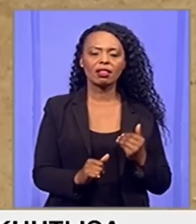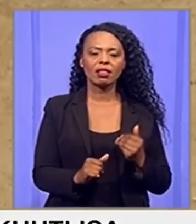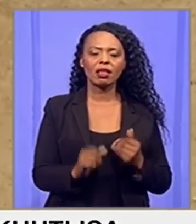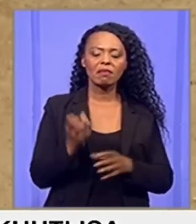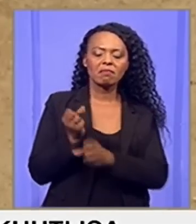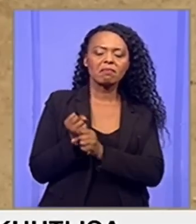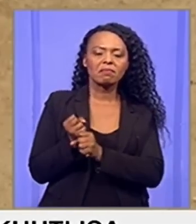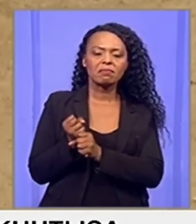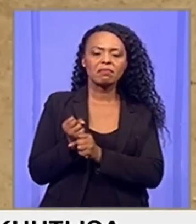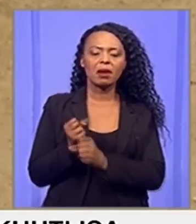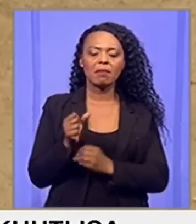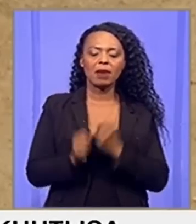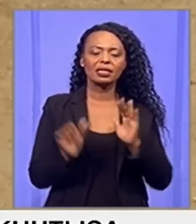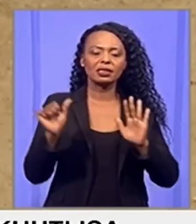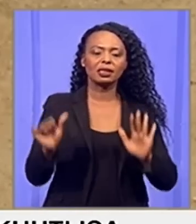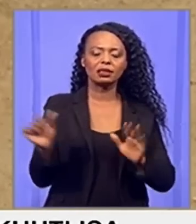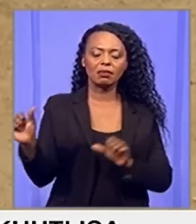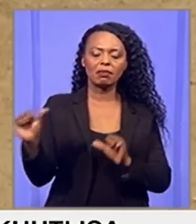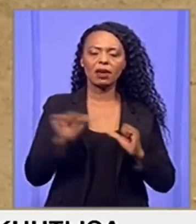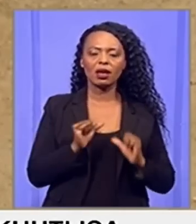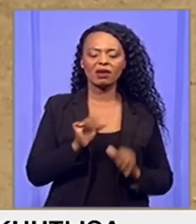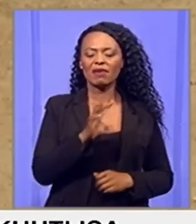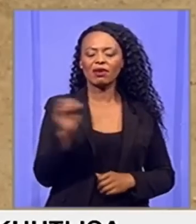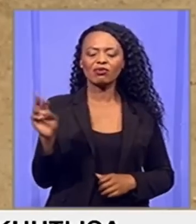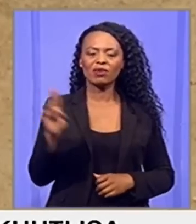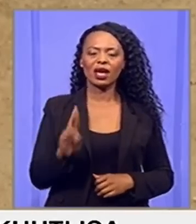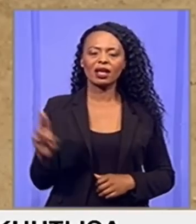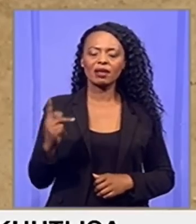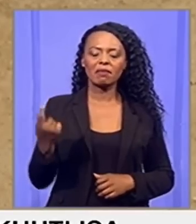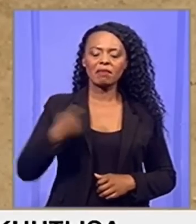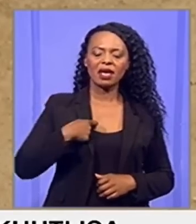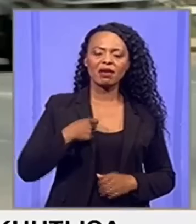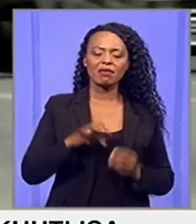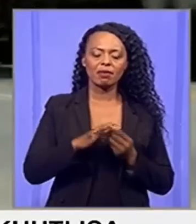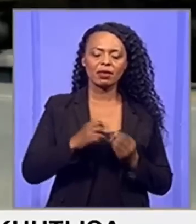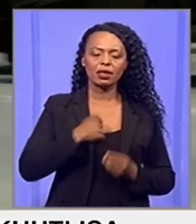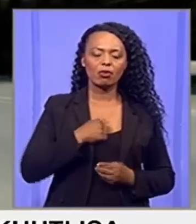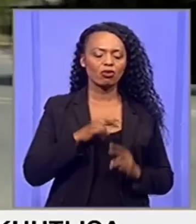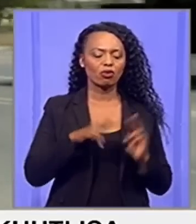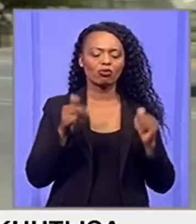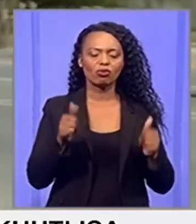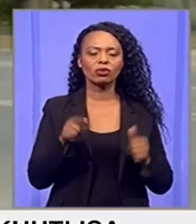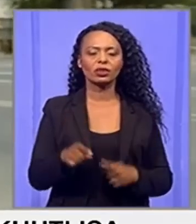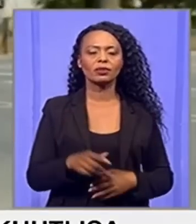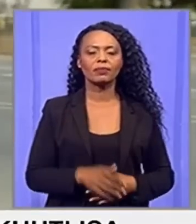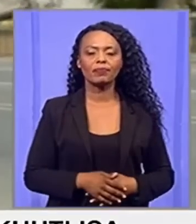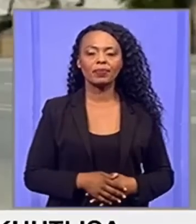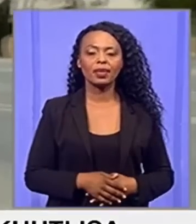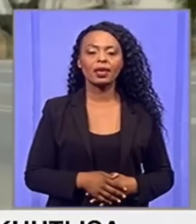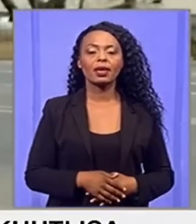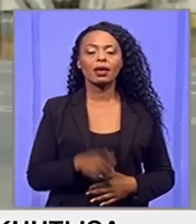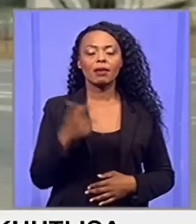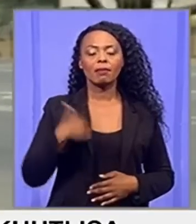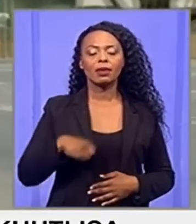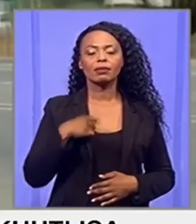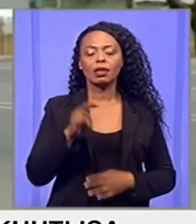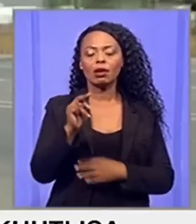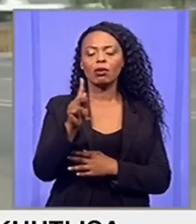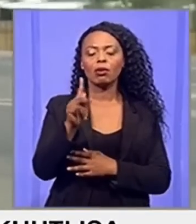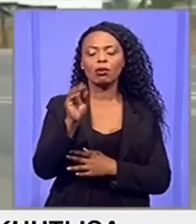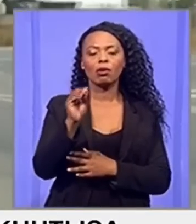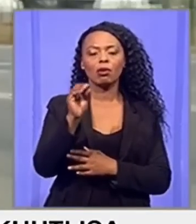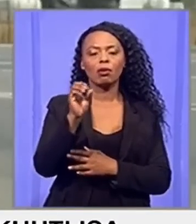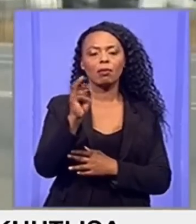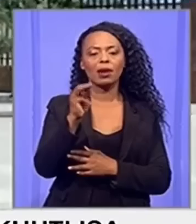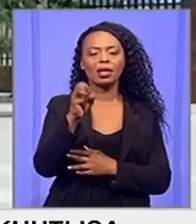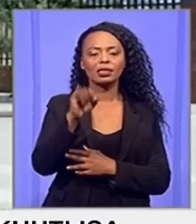the whole period of 6 months, then you come back with 500 rand. That's not good. Masepala wa Nkomazi o ikwela go baagi gore ba sireletse